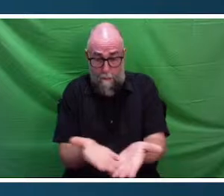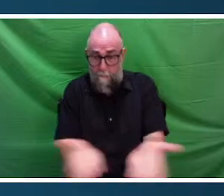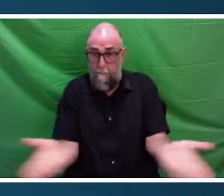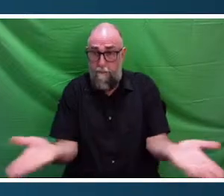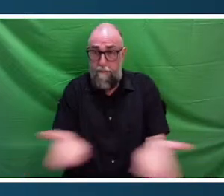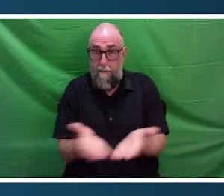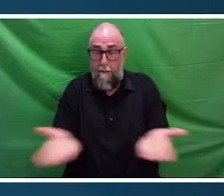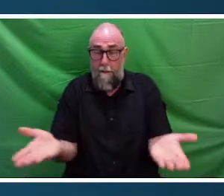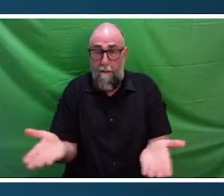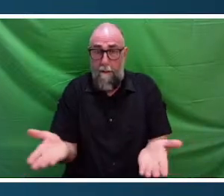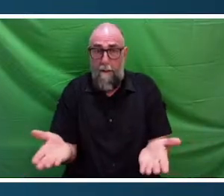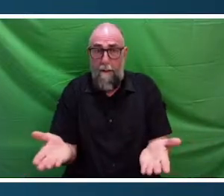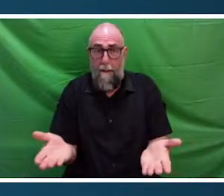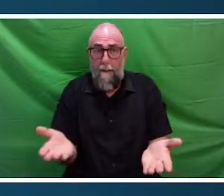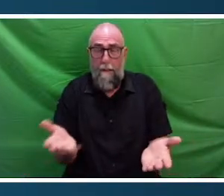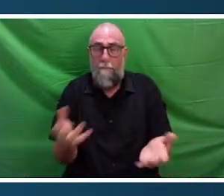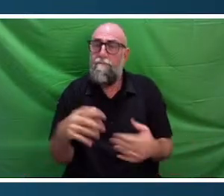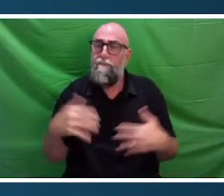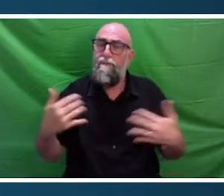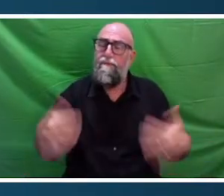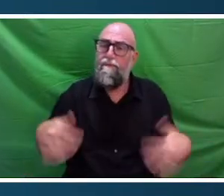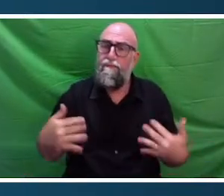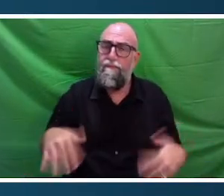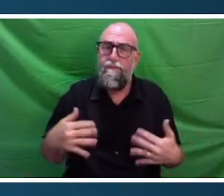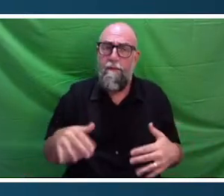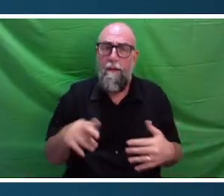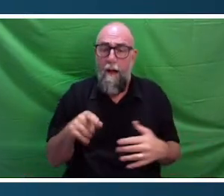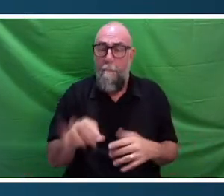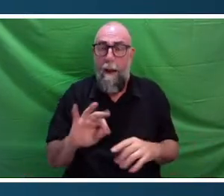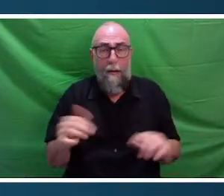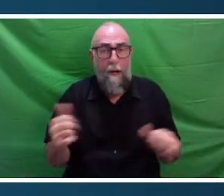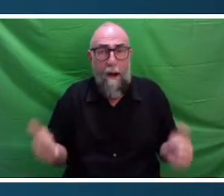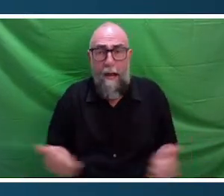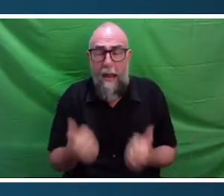volatile, or if the local capacities are stretched thin,